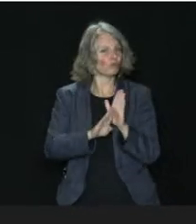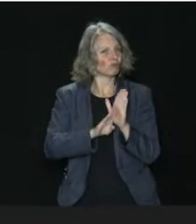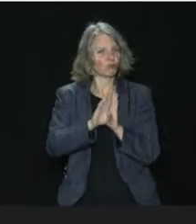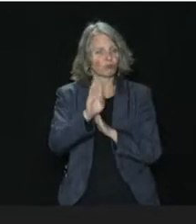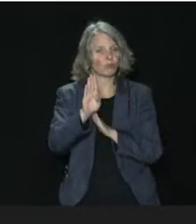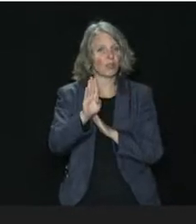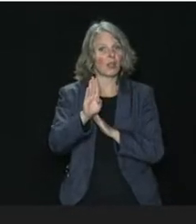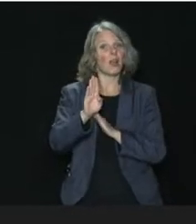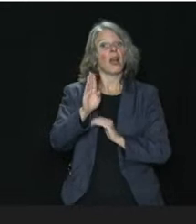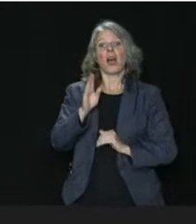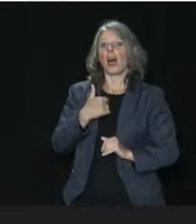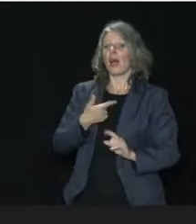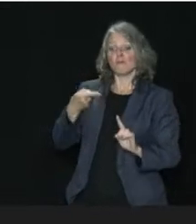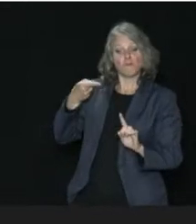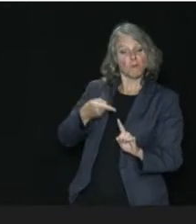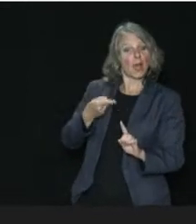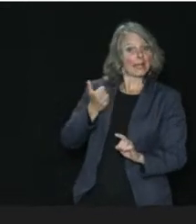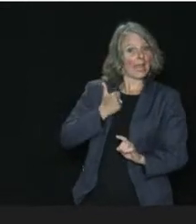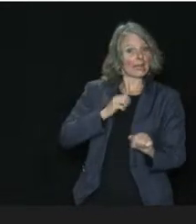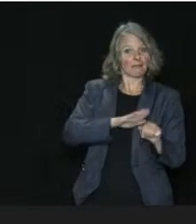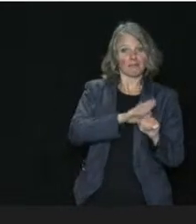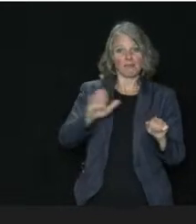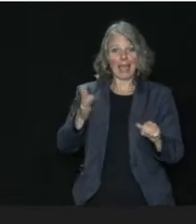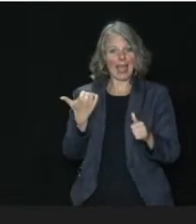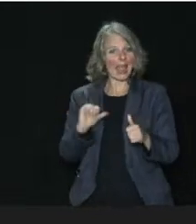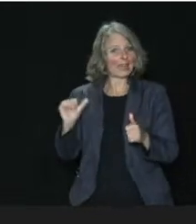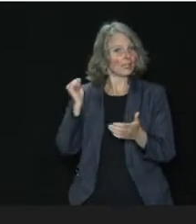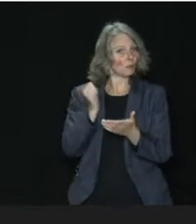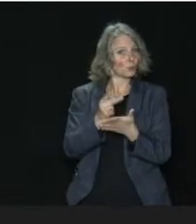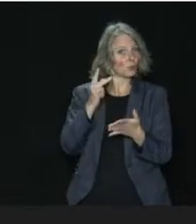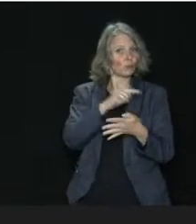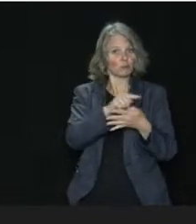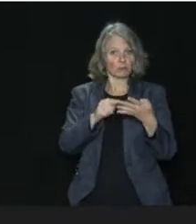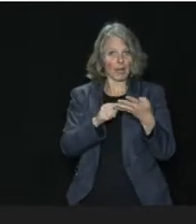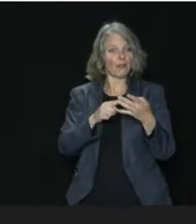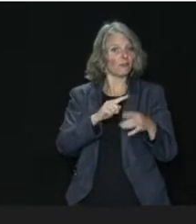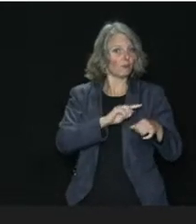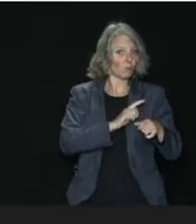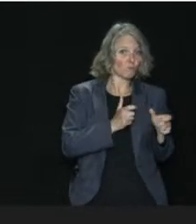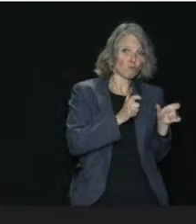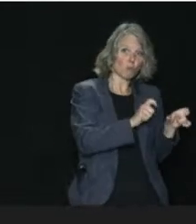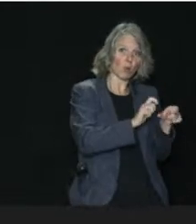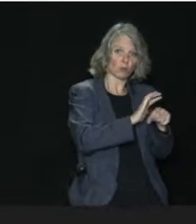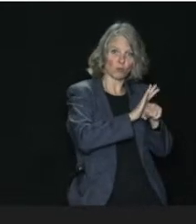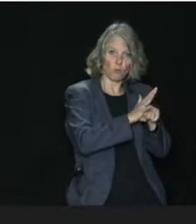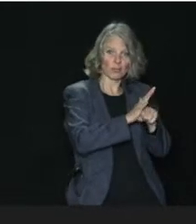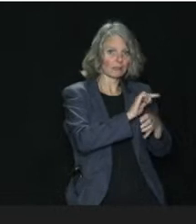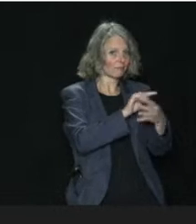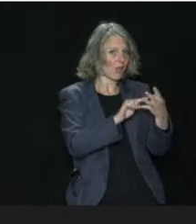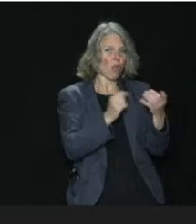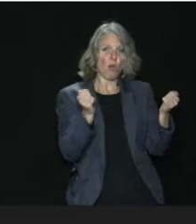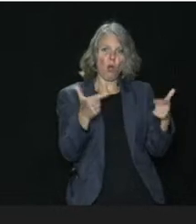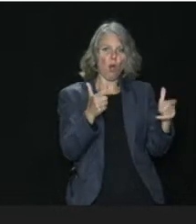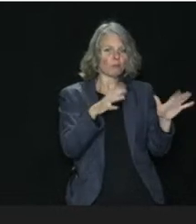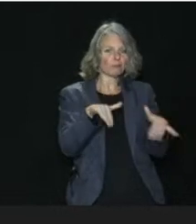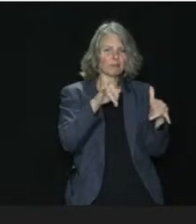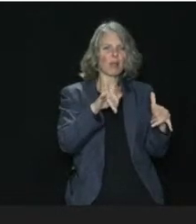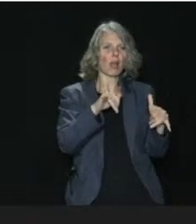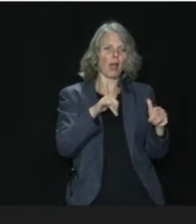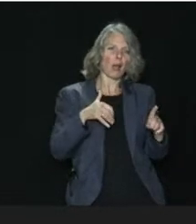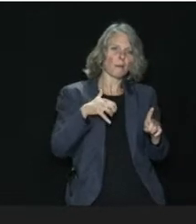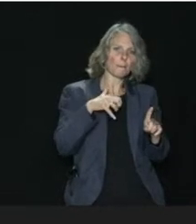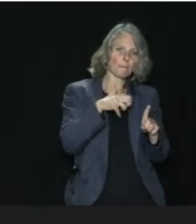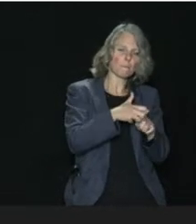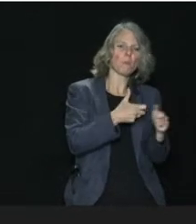being used in Canada are targeting the spike protein. And so I think that